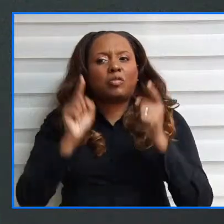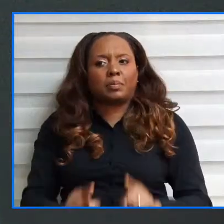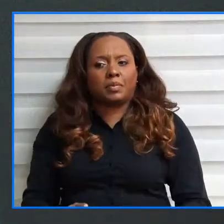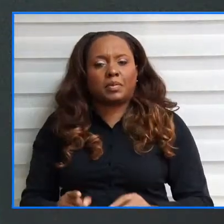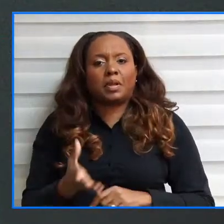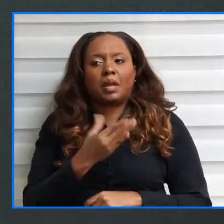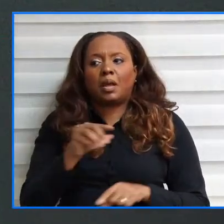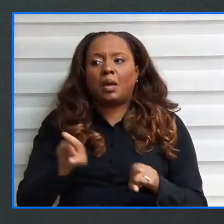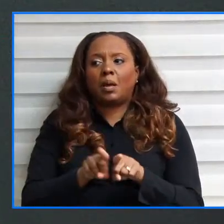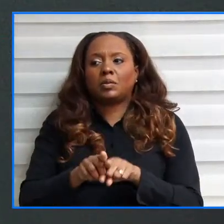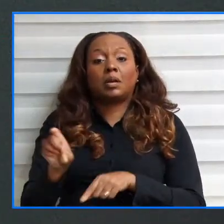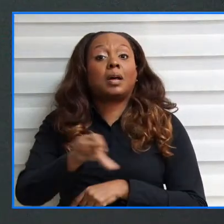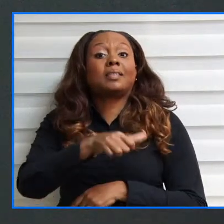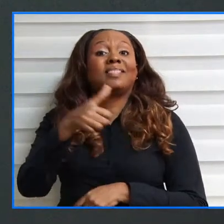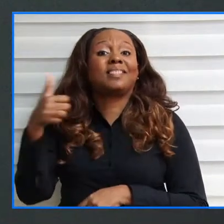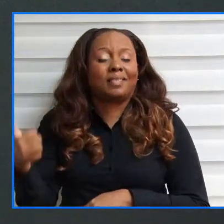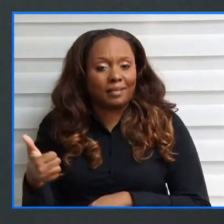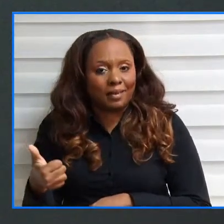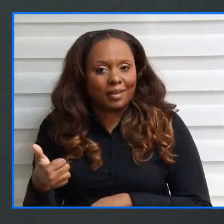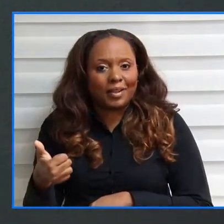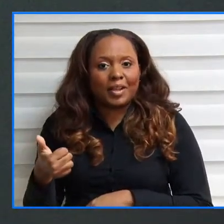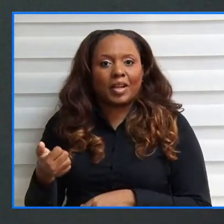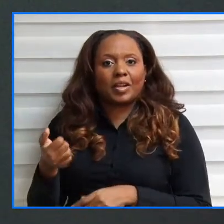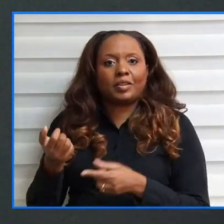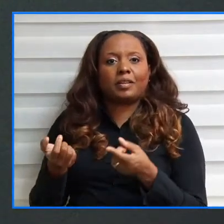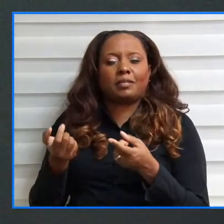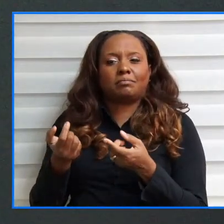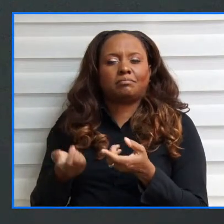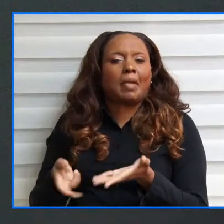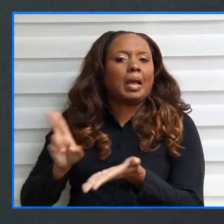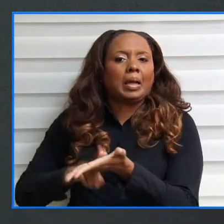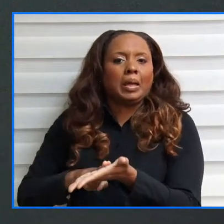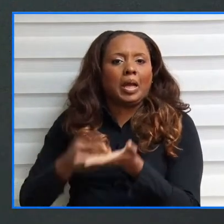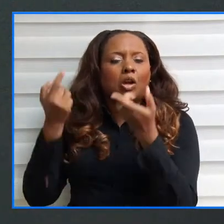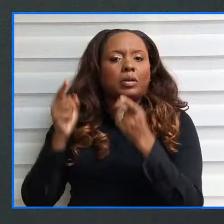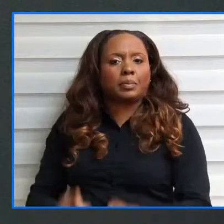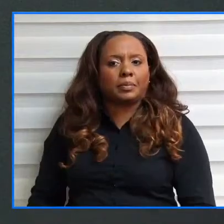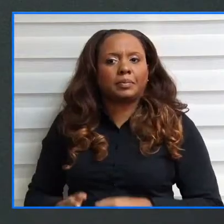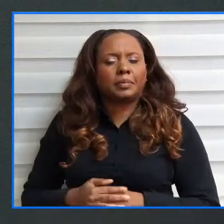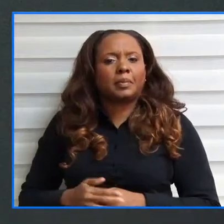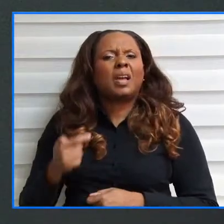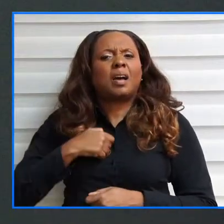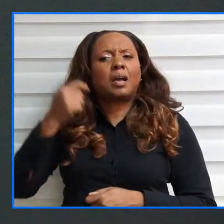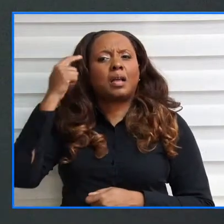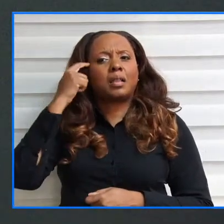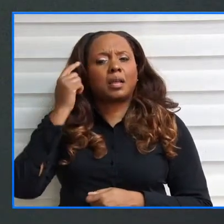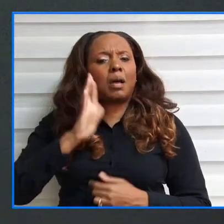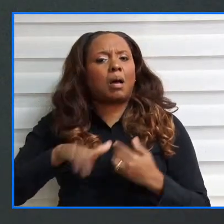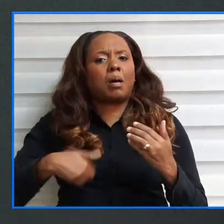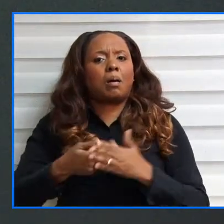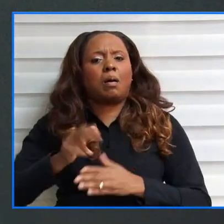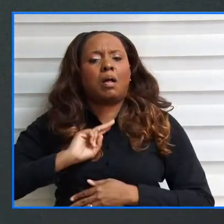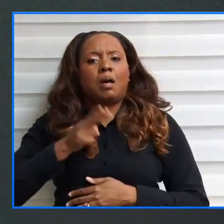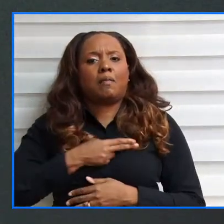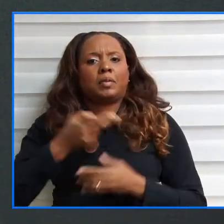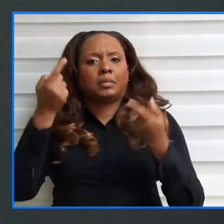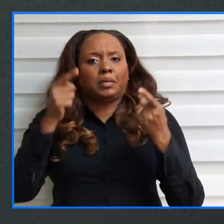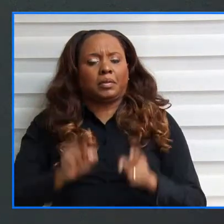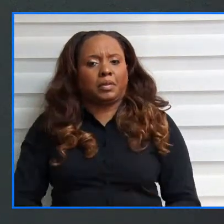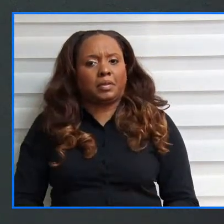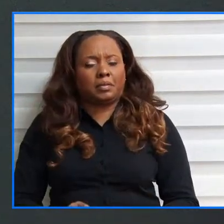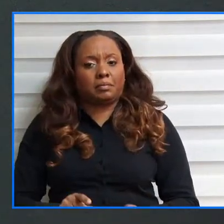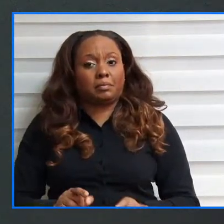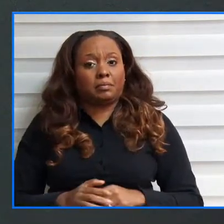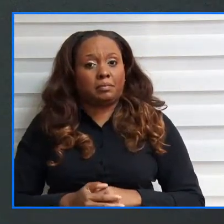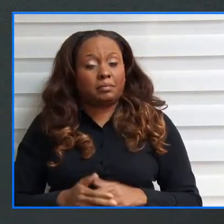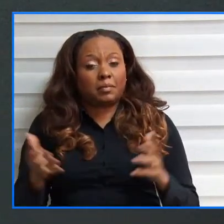air services agreement. I think all of us agree, and we're coming closer, I hope, to its resolution, that there must